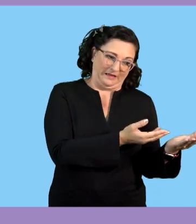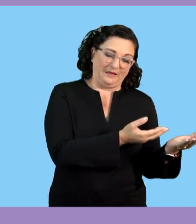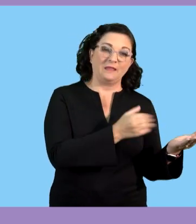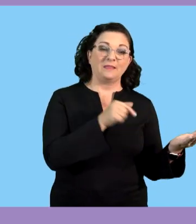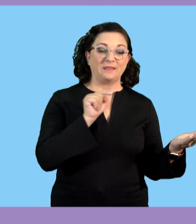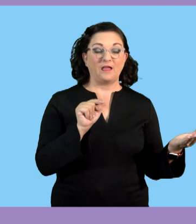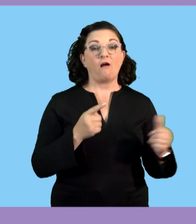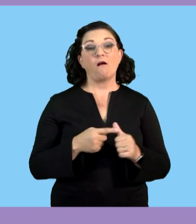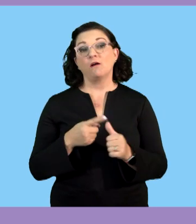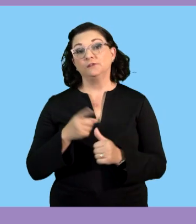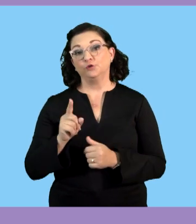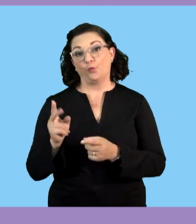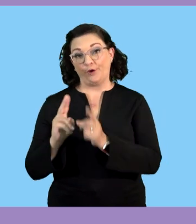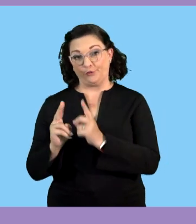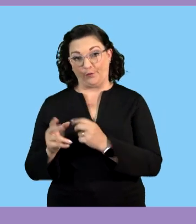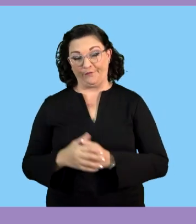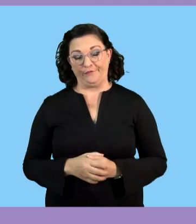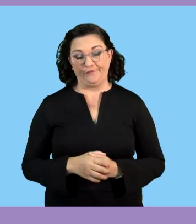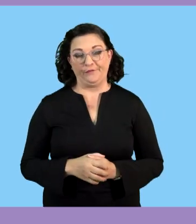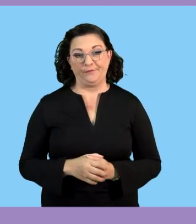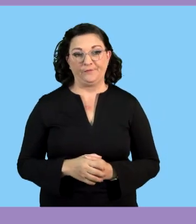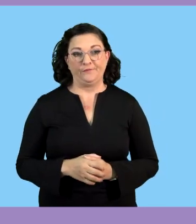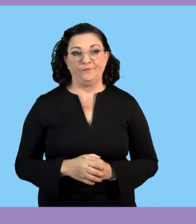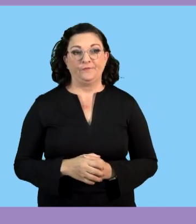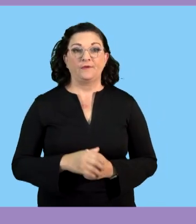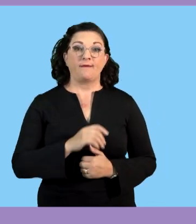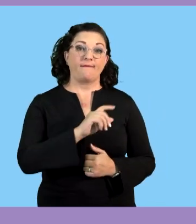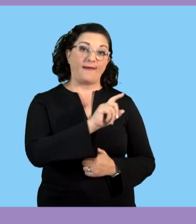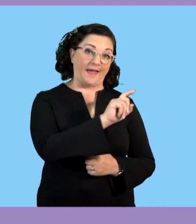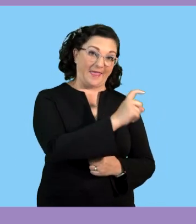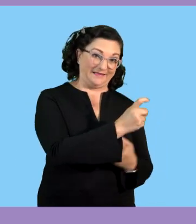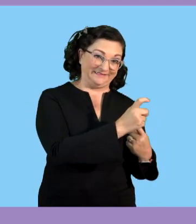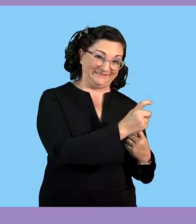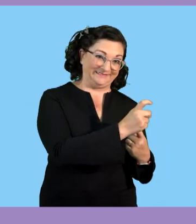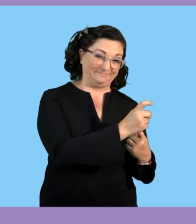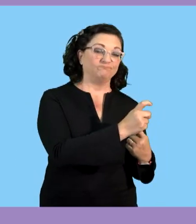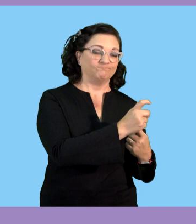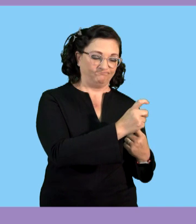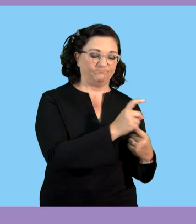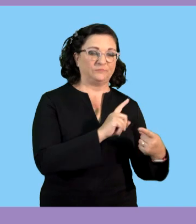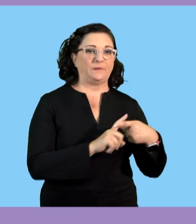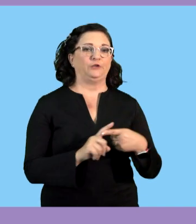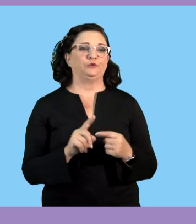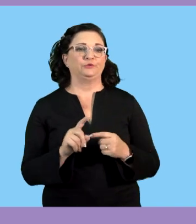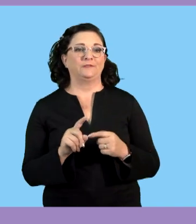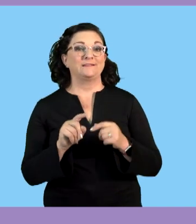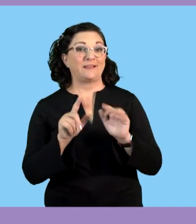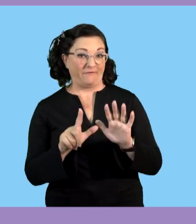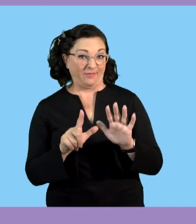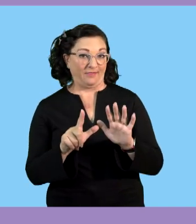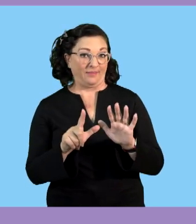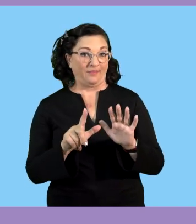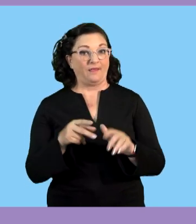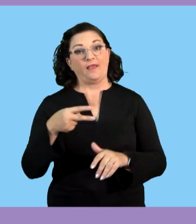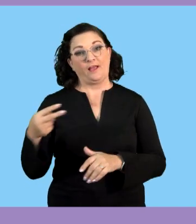12. So how are we going to do this? We have here x plus 12. So we have